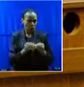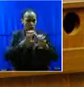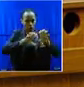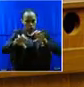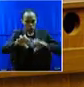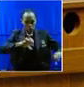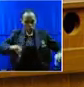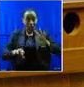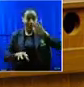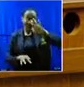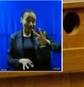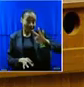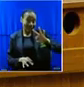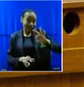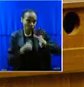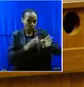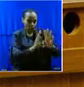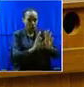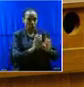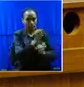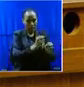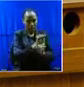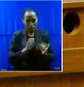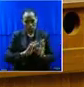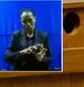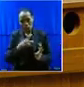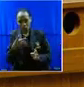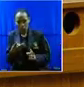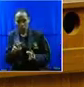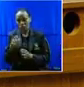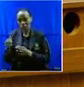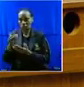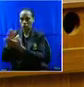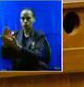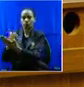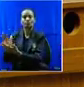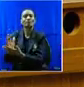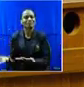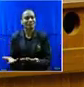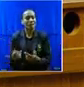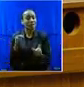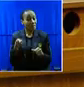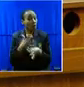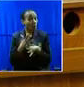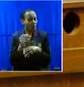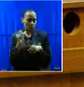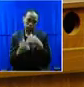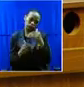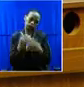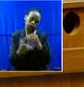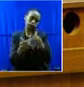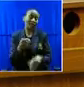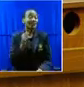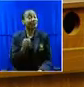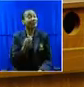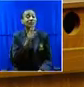for generation, transmission, and distribution is continuing, and this will